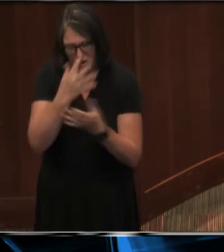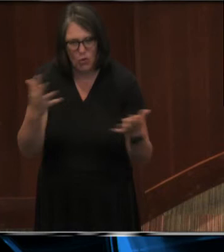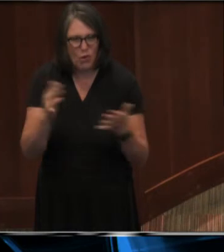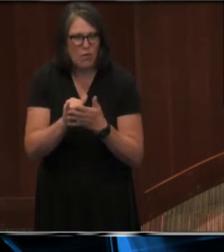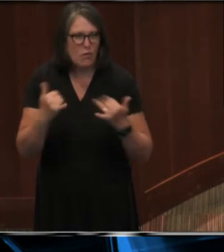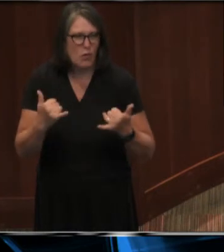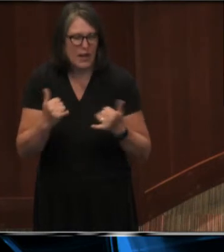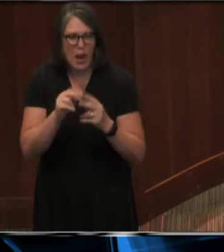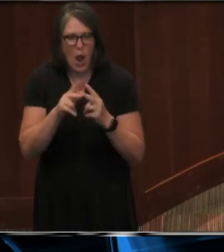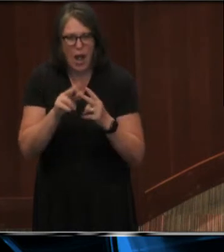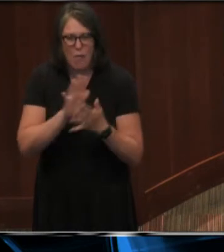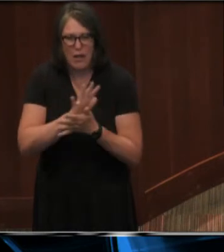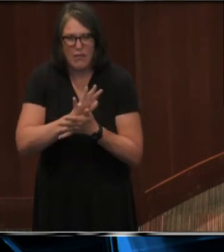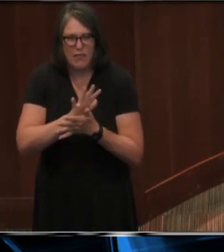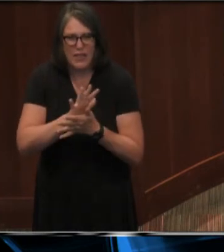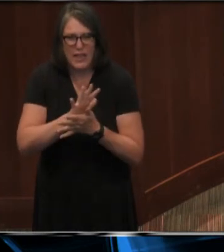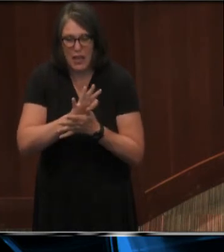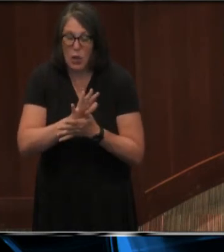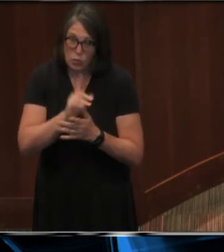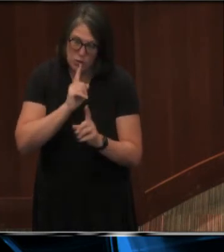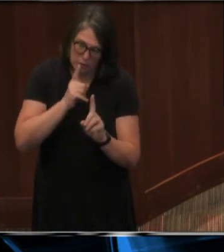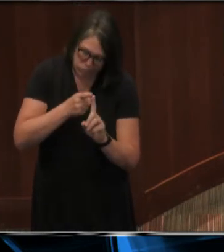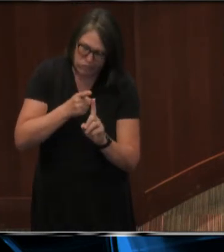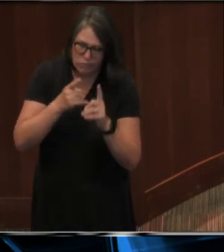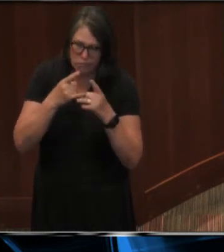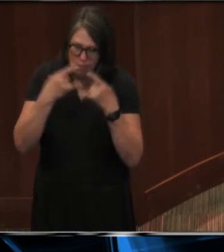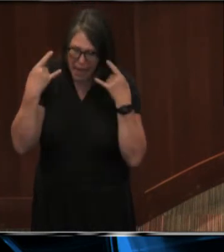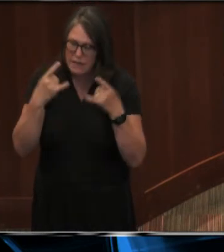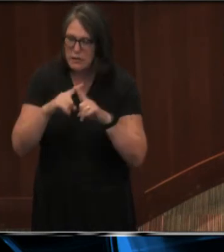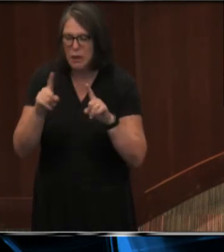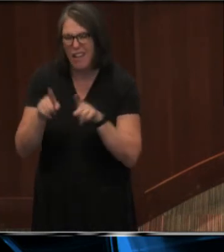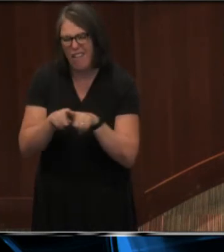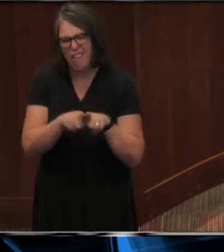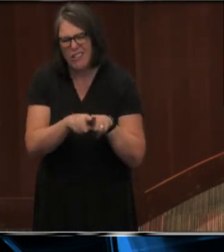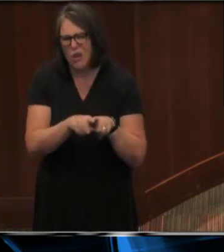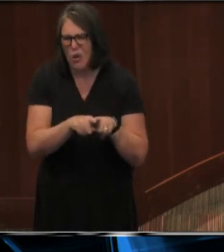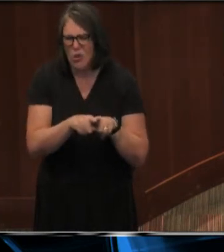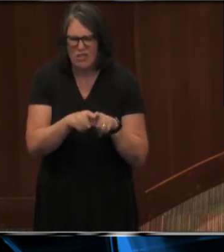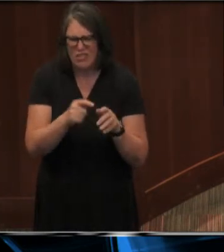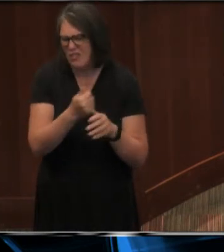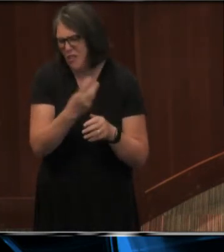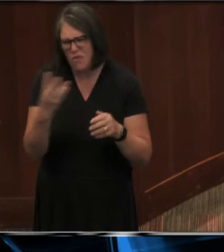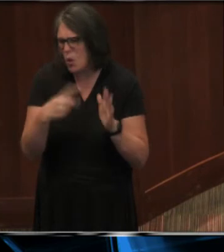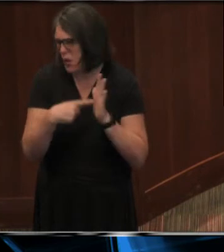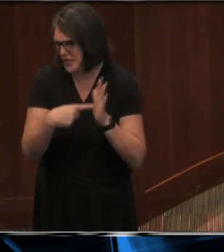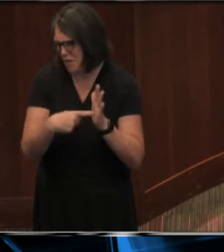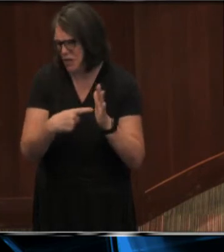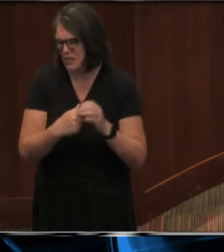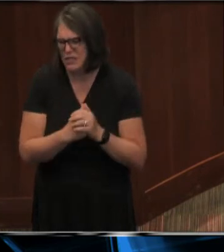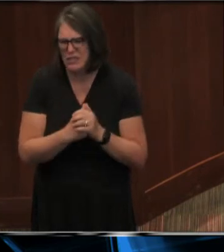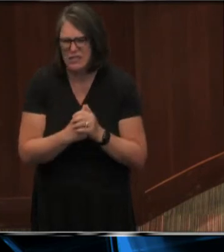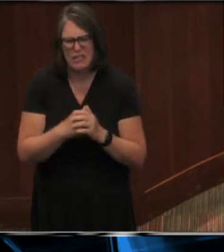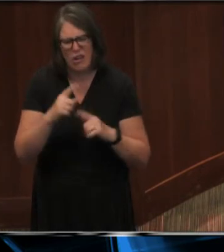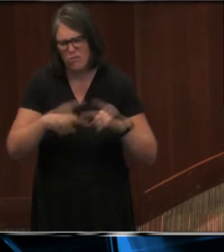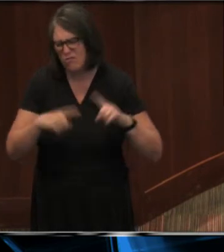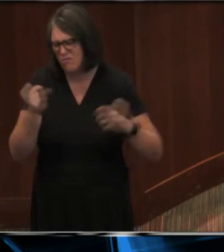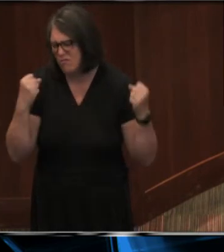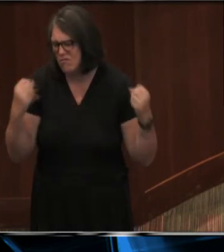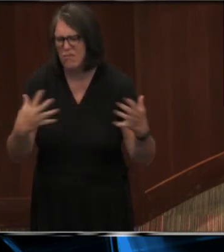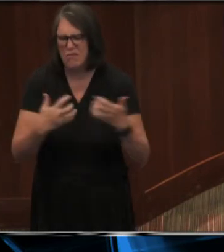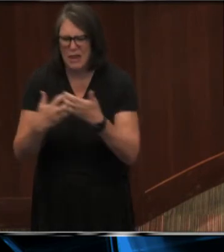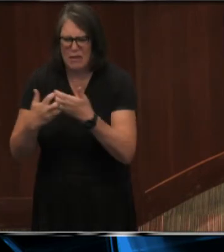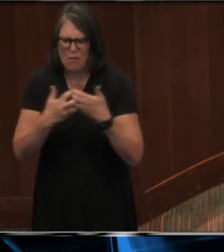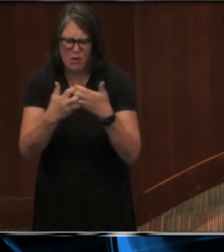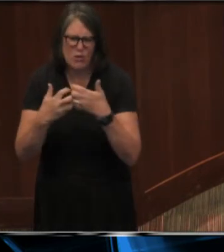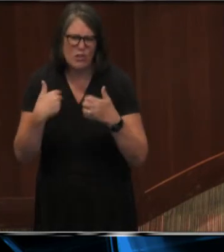a couple of these videos, they're focused on masks, and these are just a few of the examples of the numerous partnerships